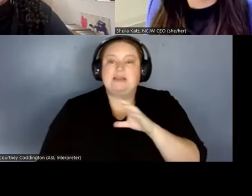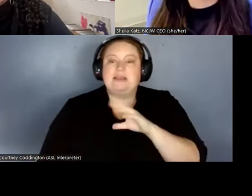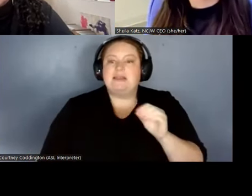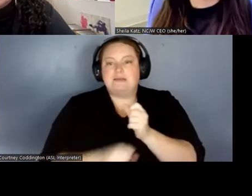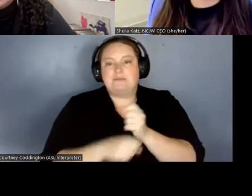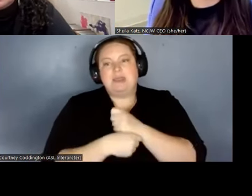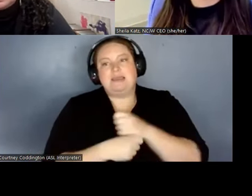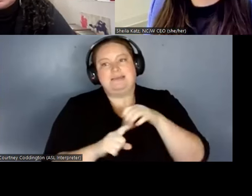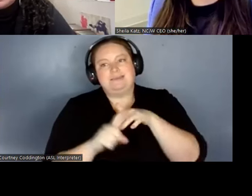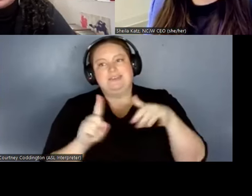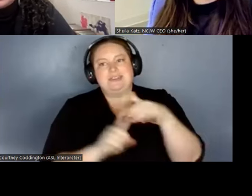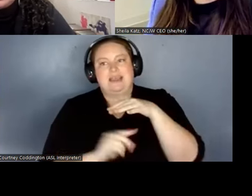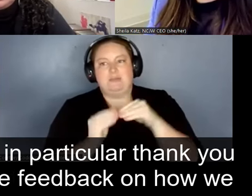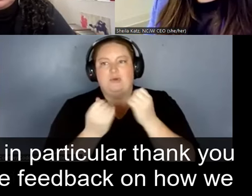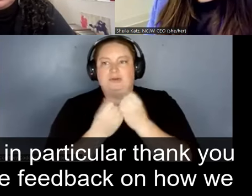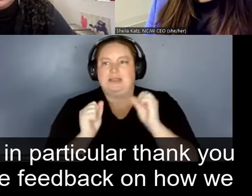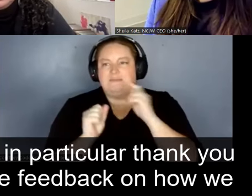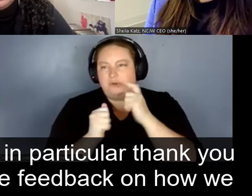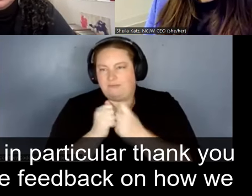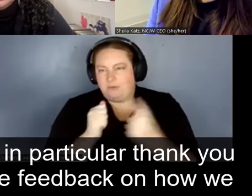safer for everyone.